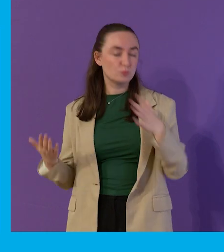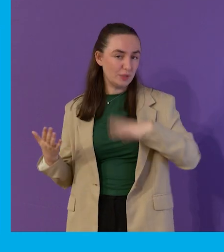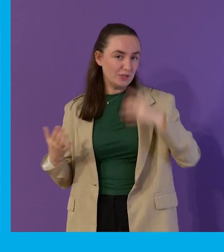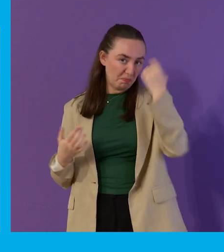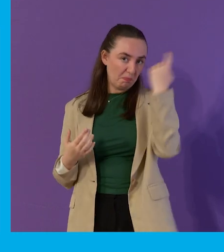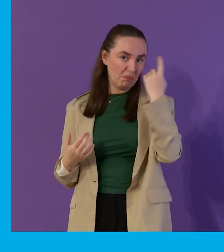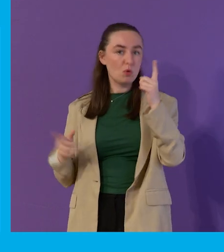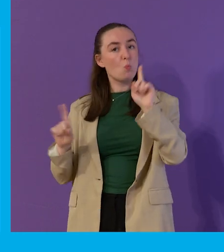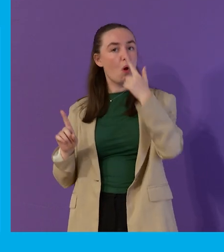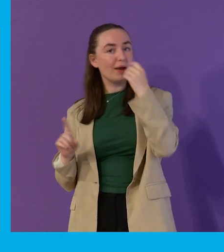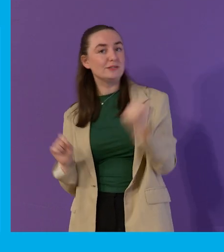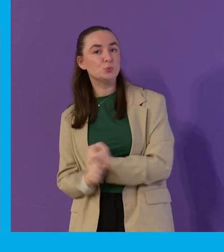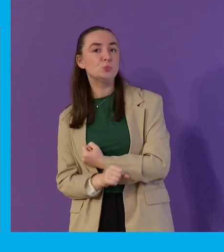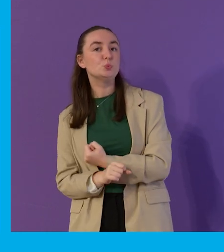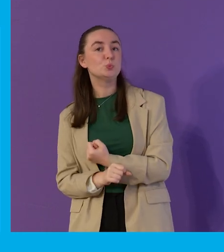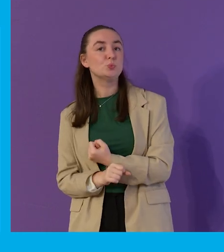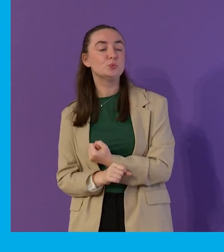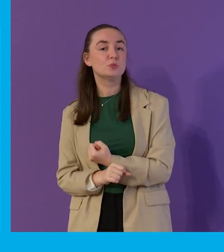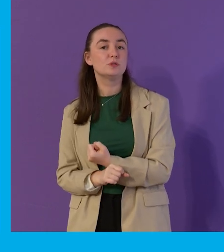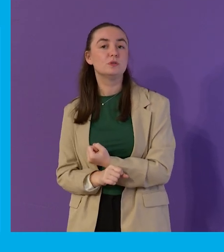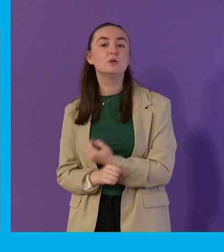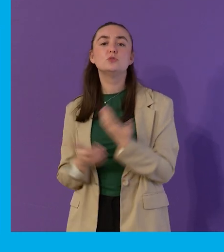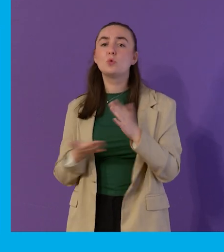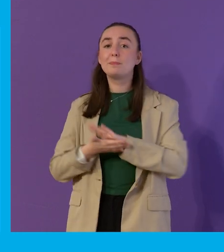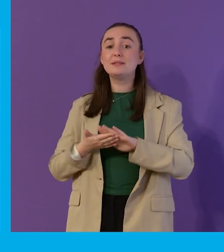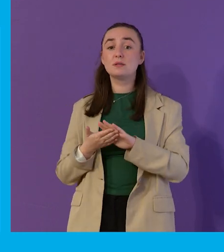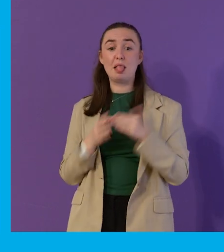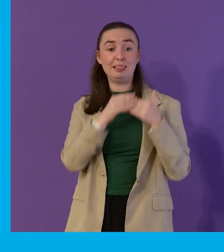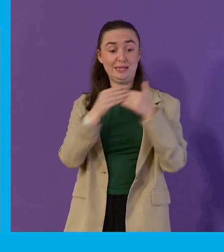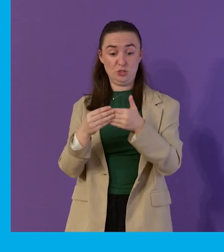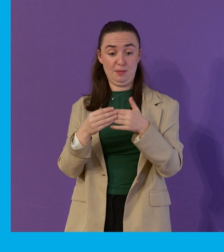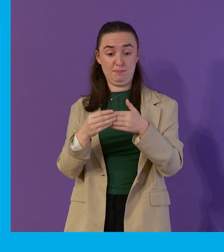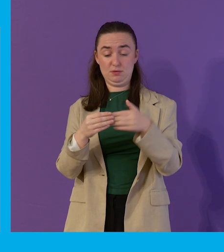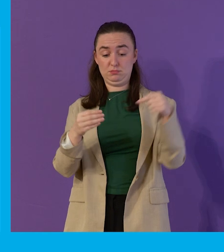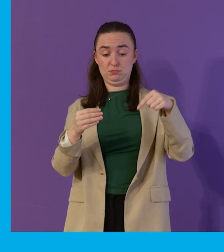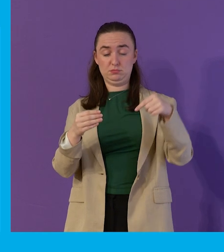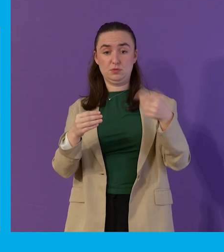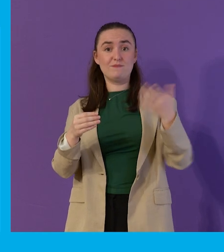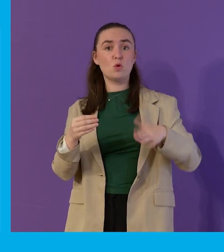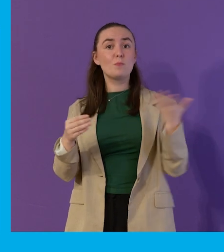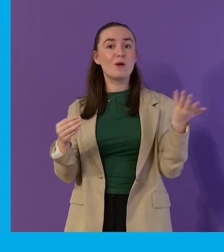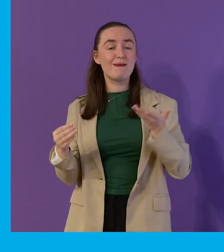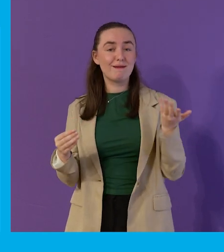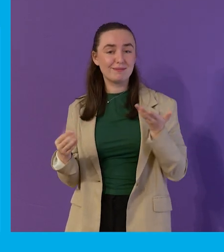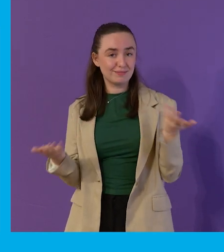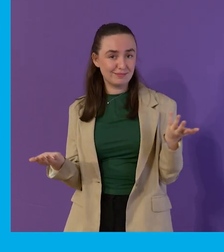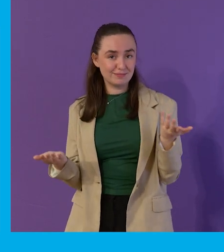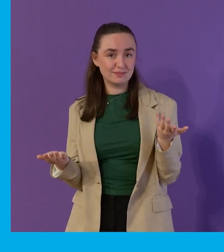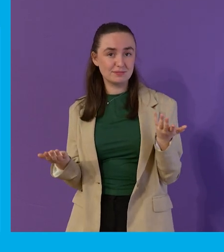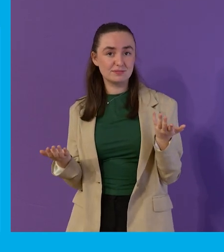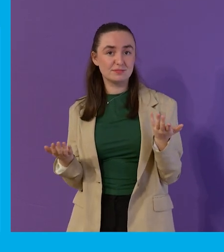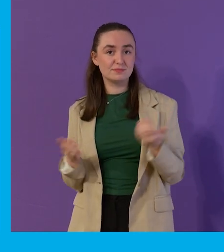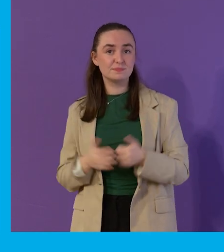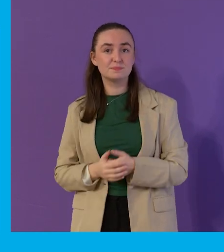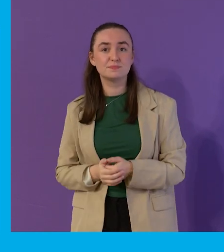us a useful way of framing that. Where does the leadership come from then? And how do we move beyond this? You know, if